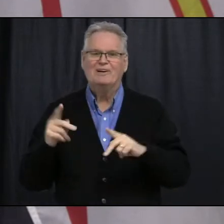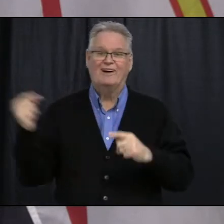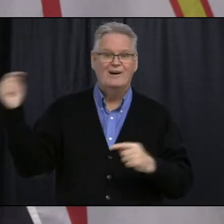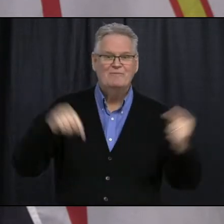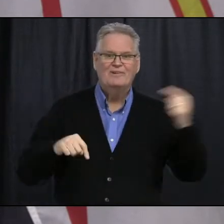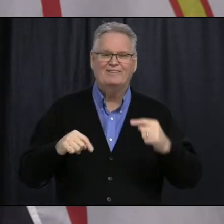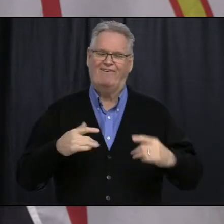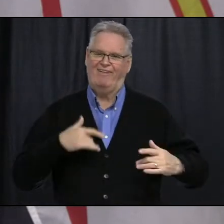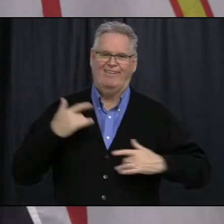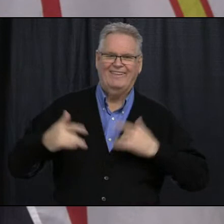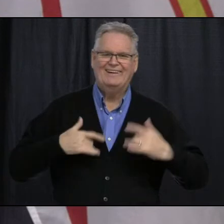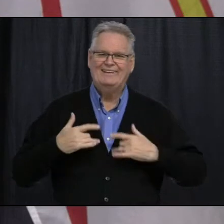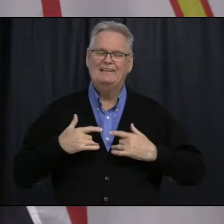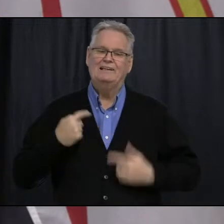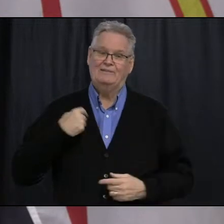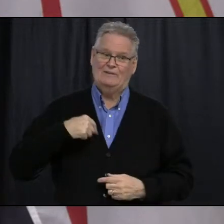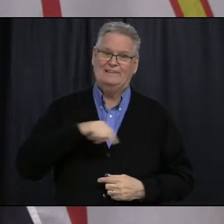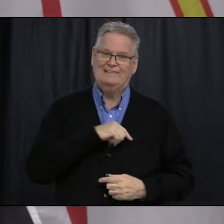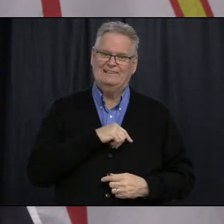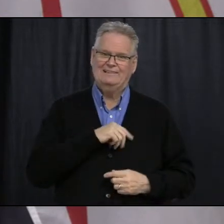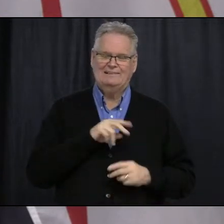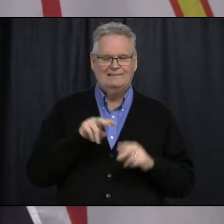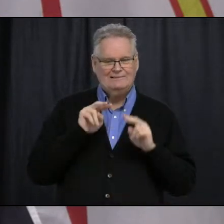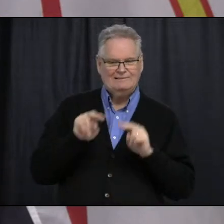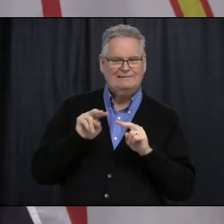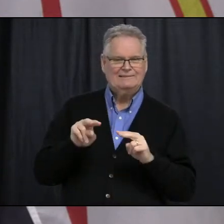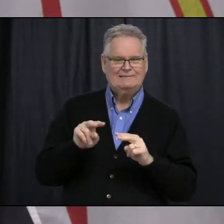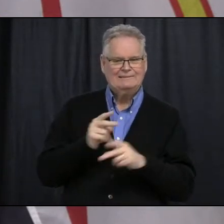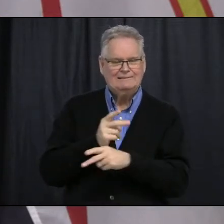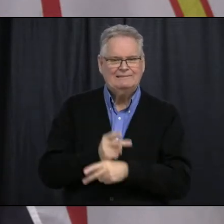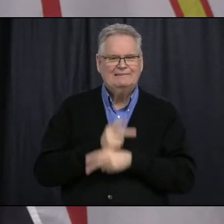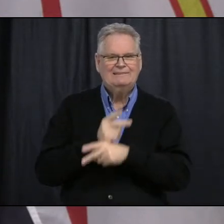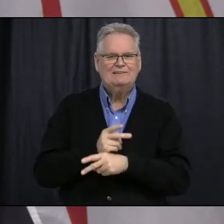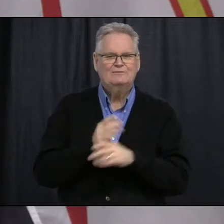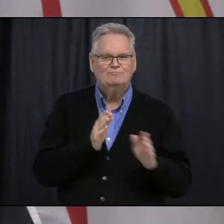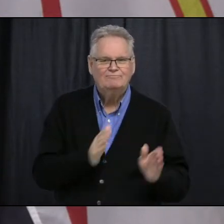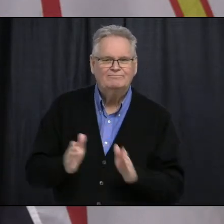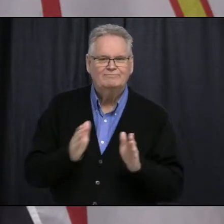platform for travellers to submit proof of vaccination and pre-arrival tests.